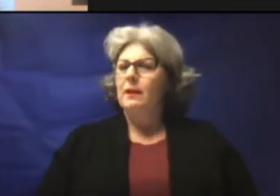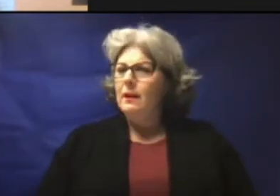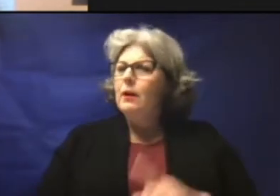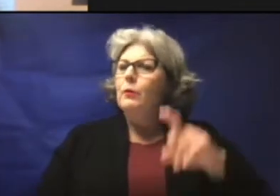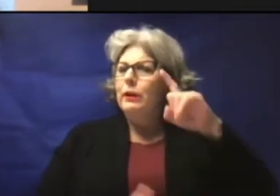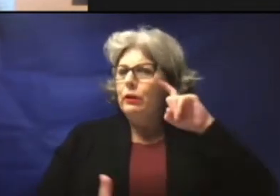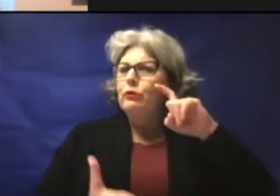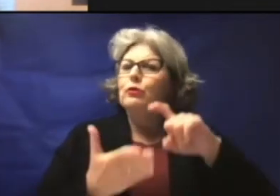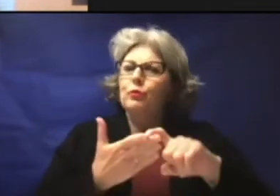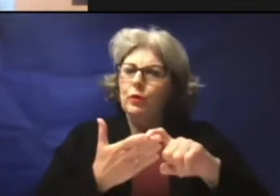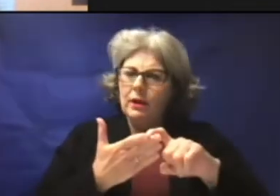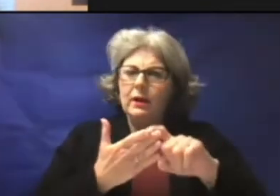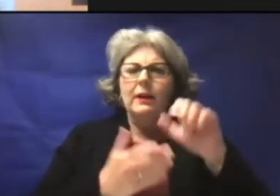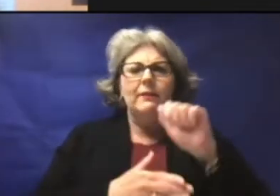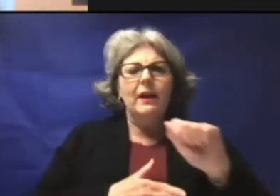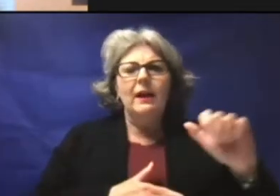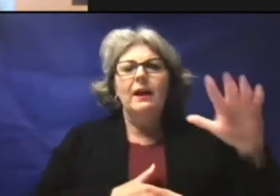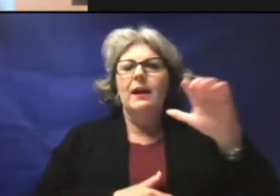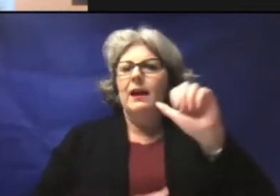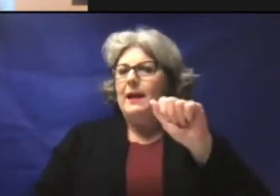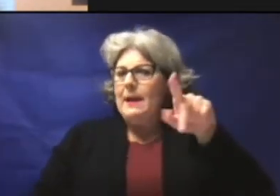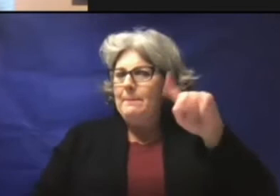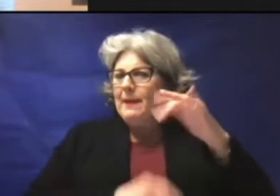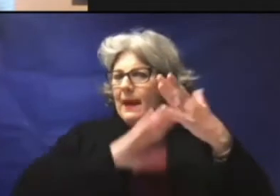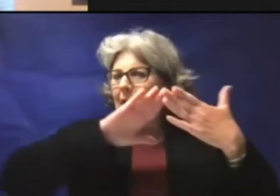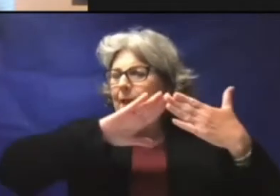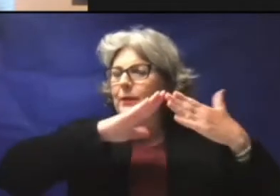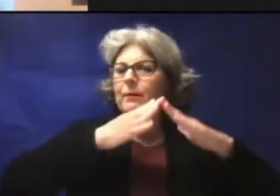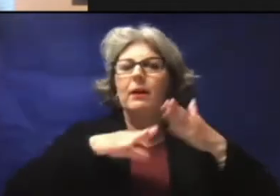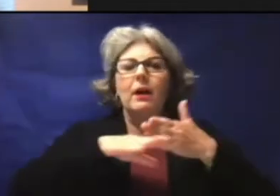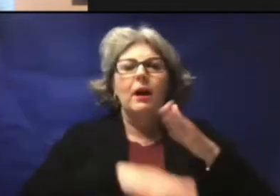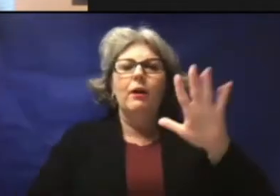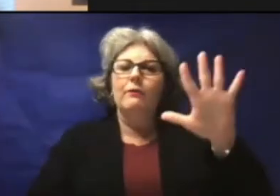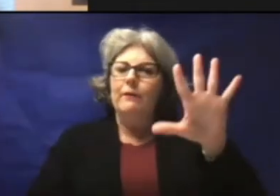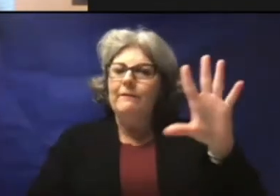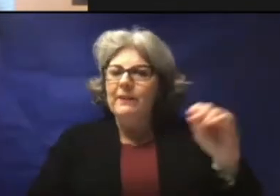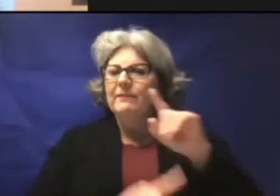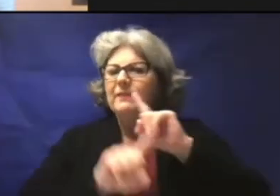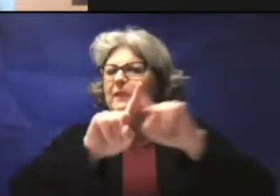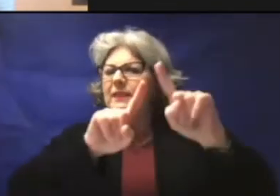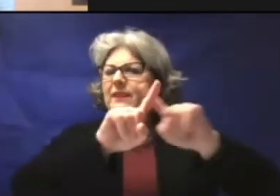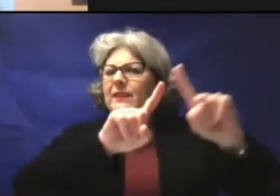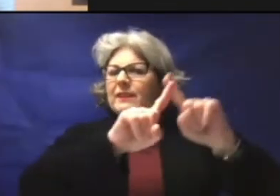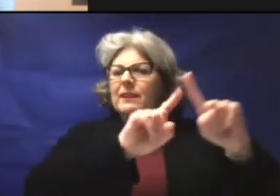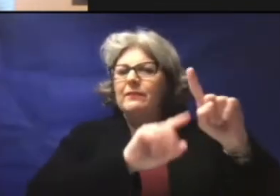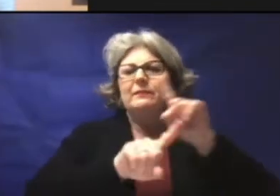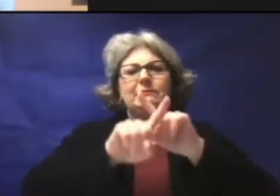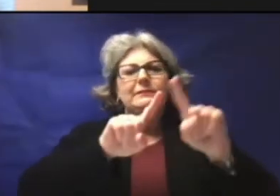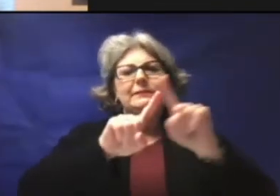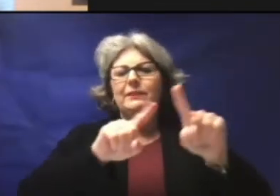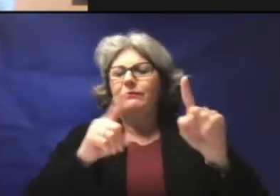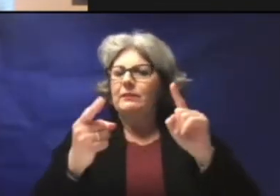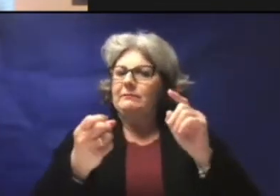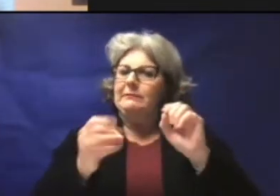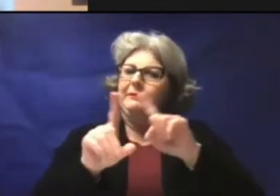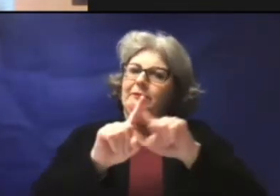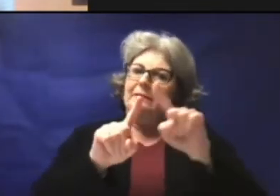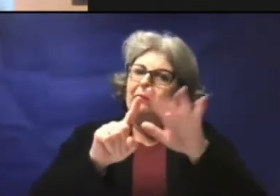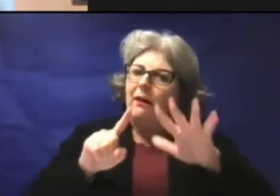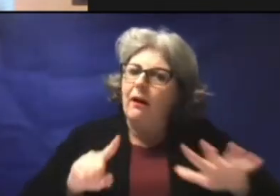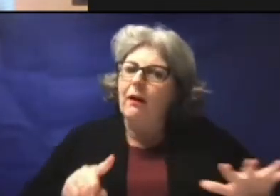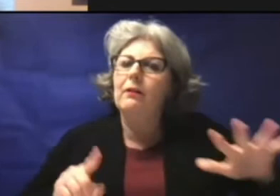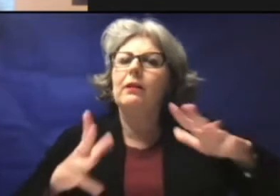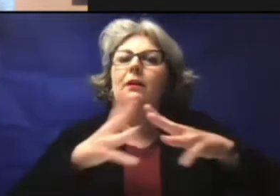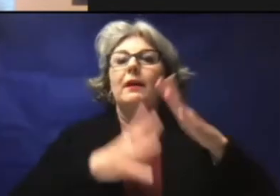the richness of our Asian Pacific Islander community. We are more than 50 ethnicities who speak as many languages across this country.